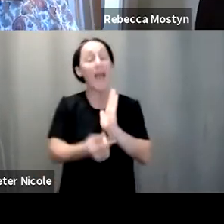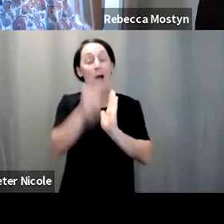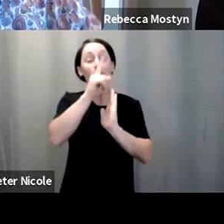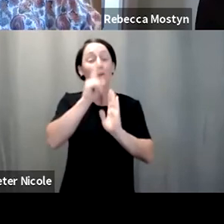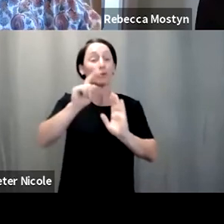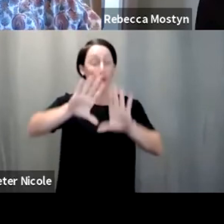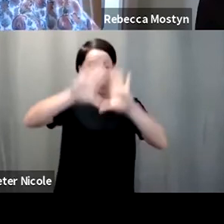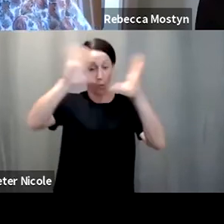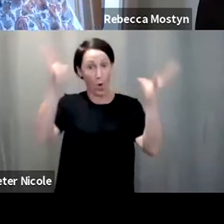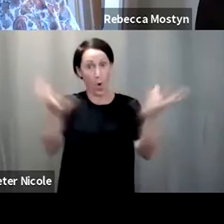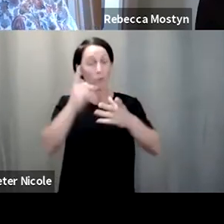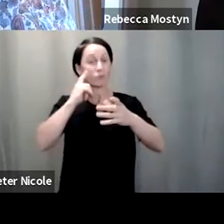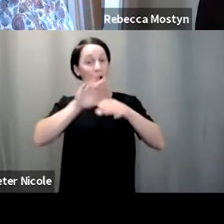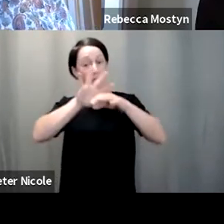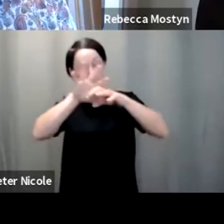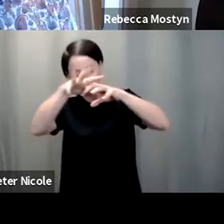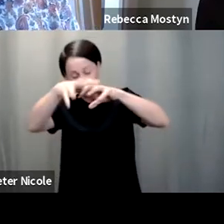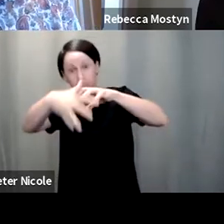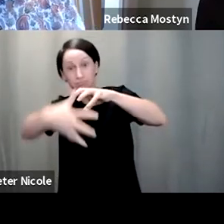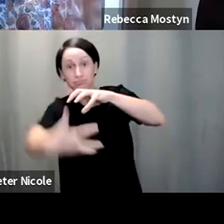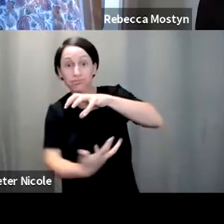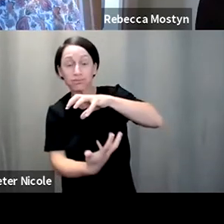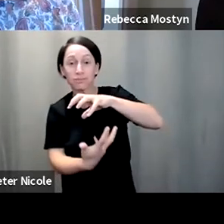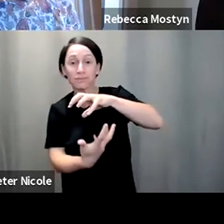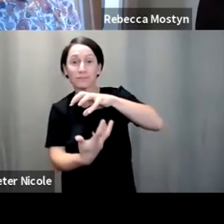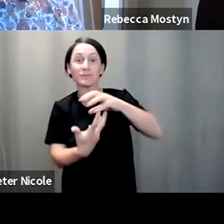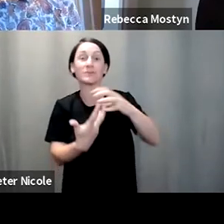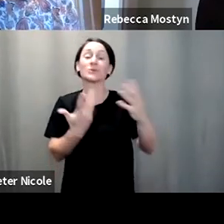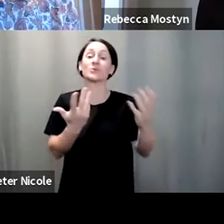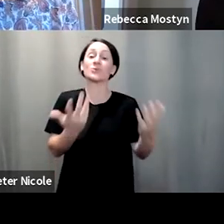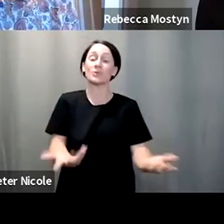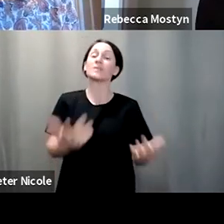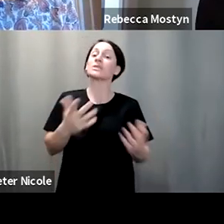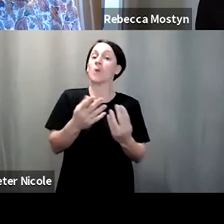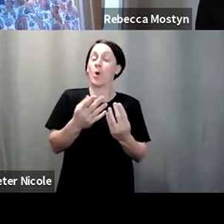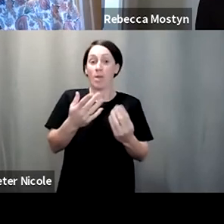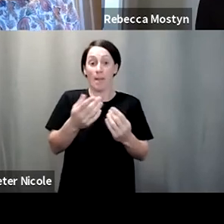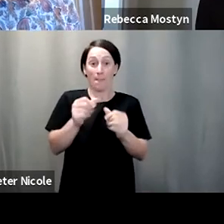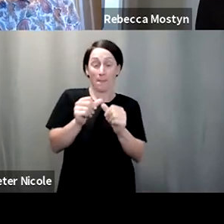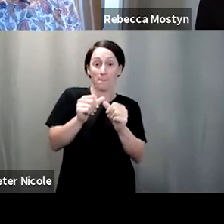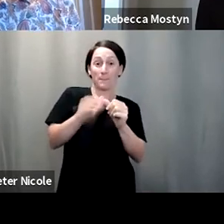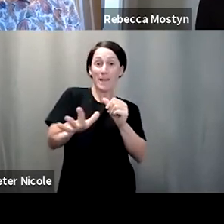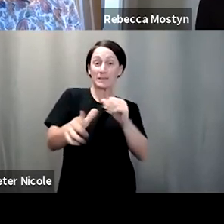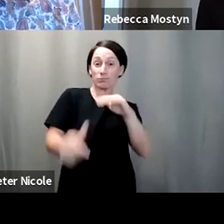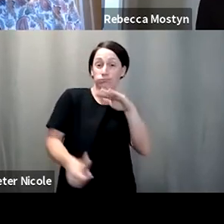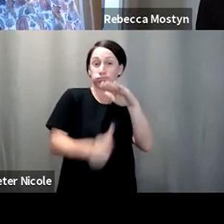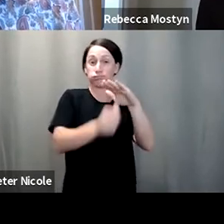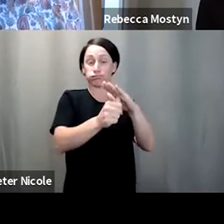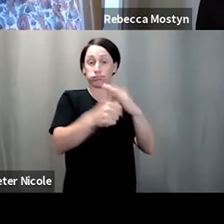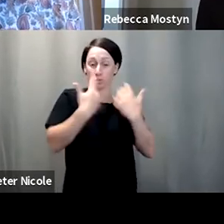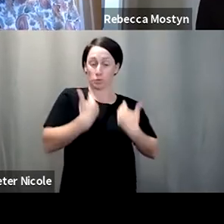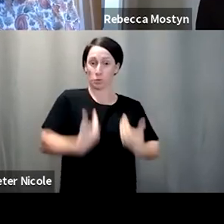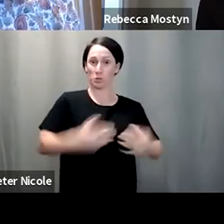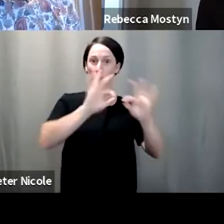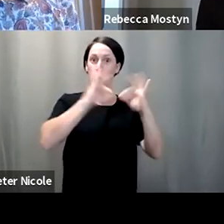and eventually everyone but the best capitalized organizations is gonna run out of money.